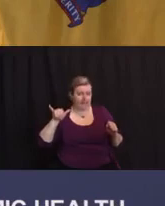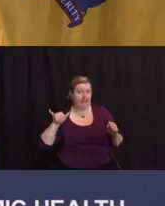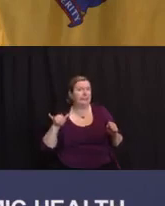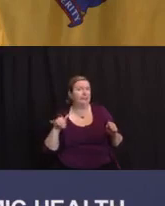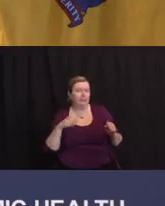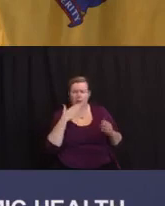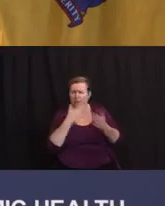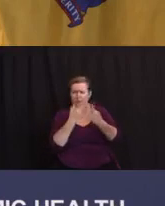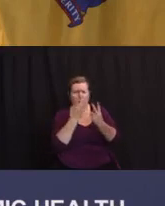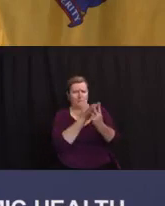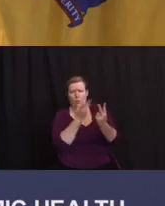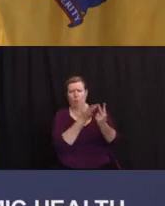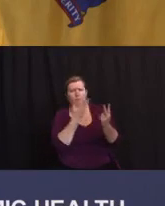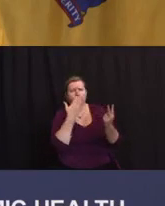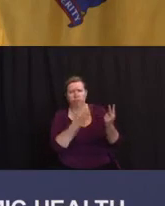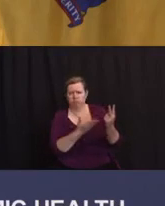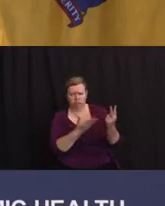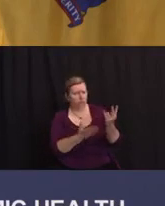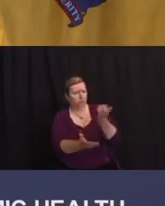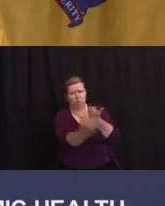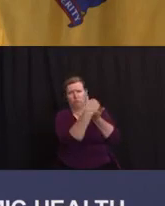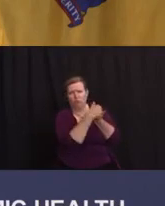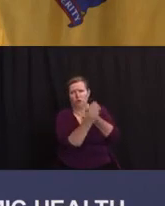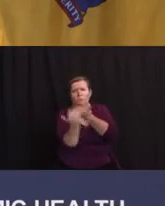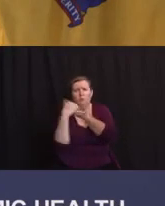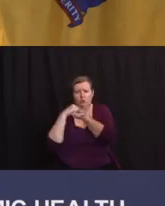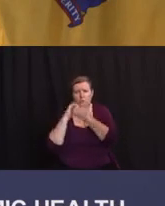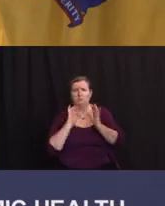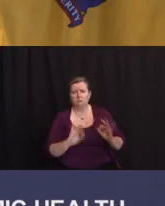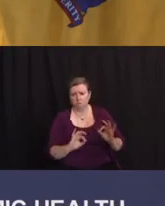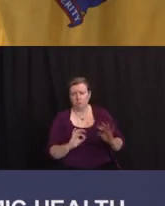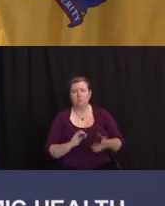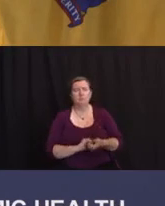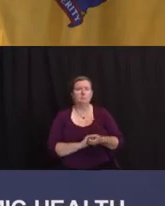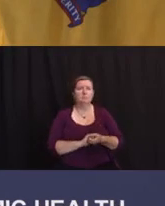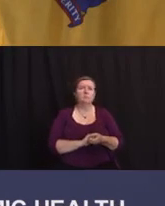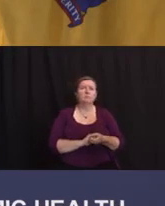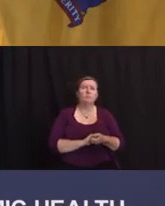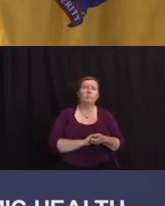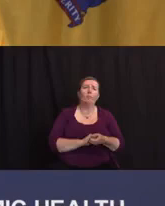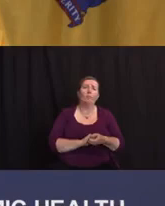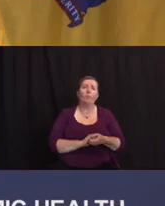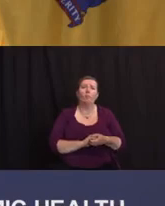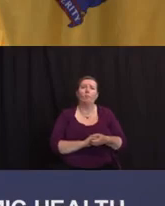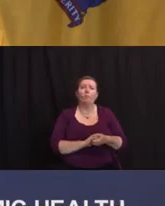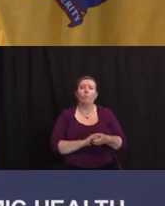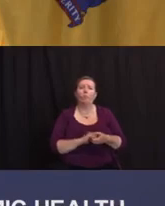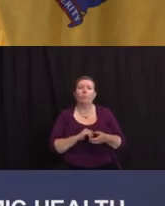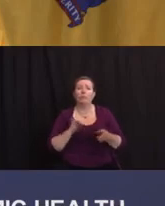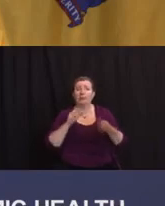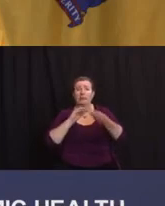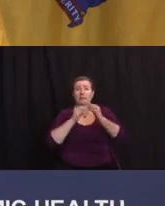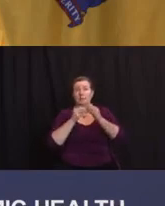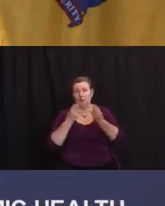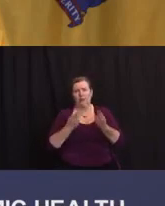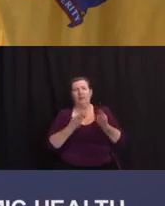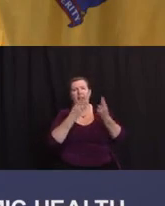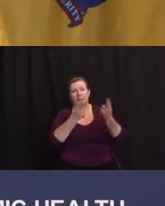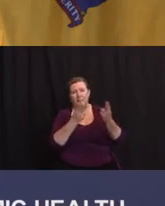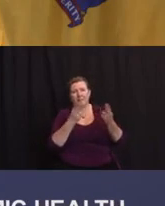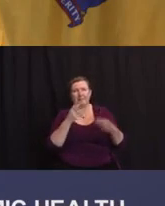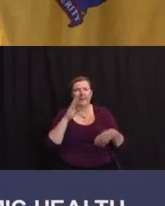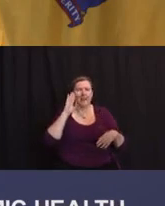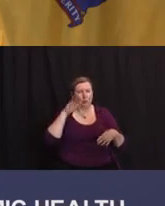their partnership. It's a number that I know both they and we want to get at and move the needle in the